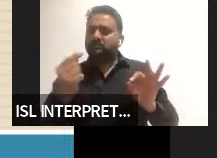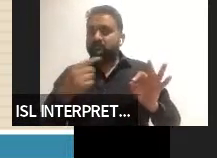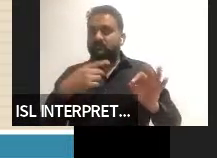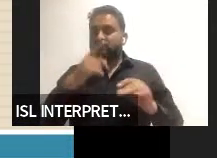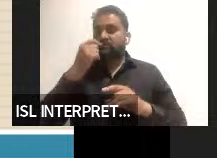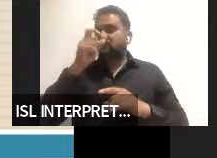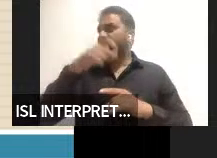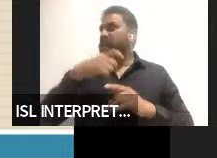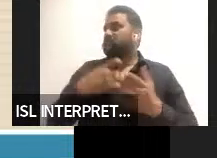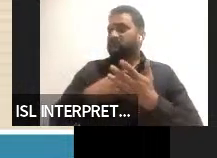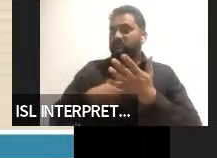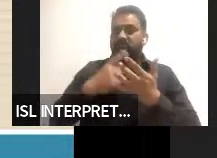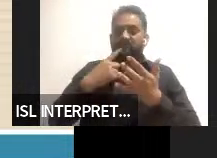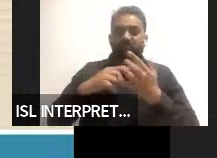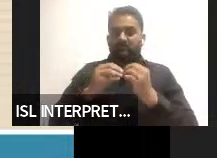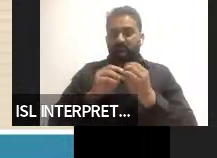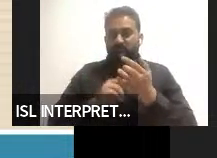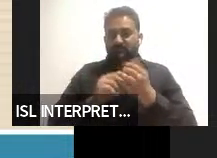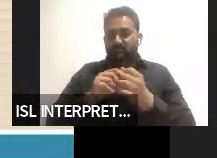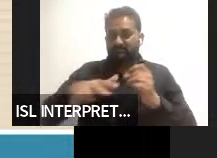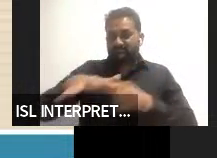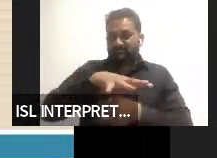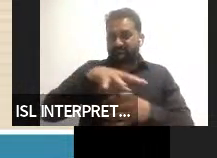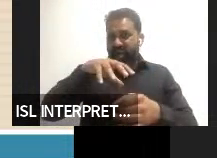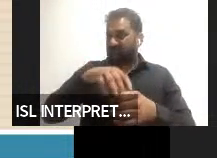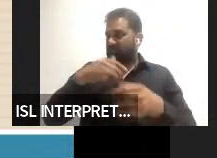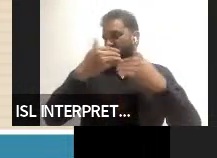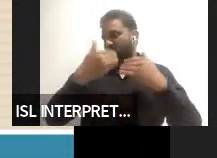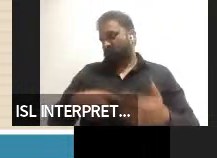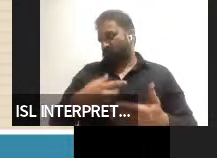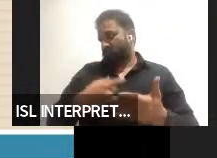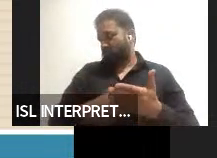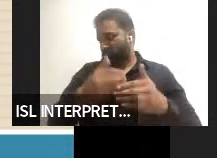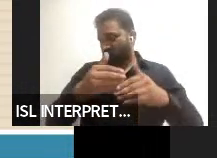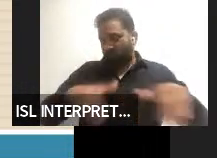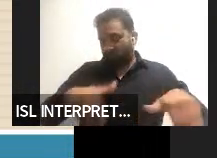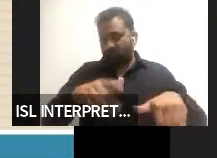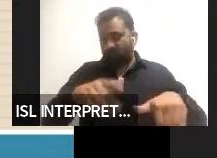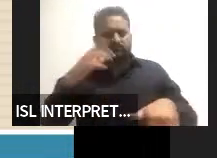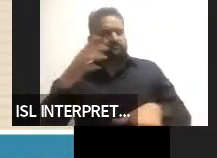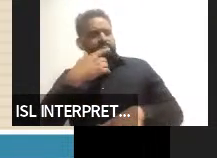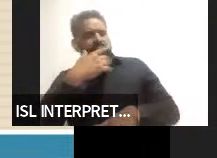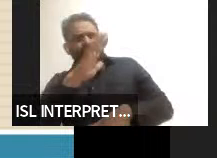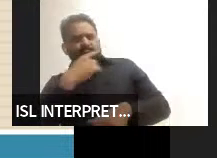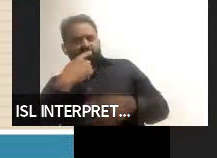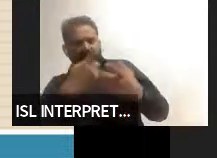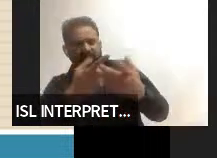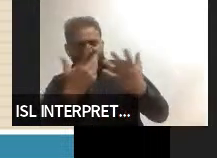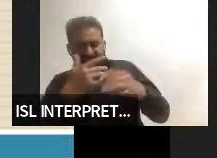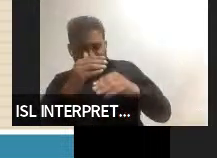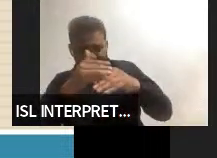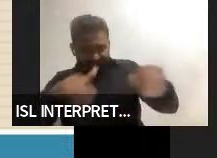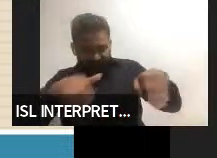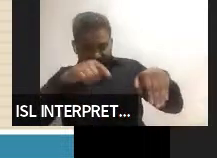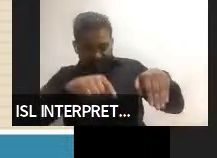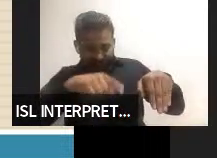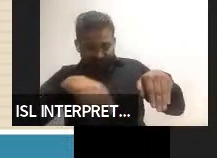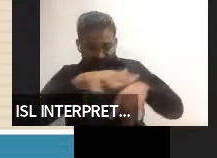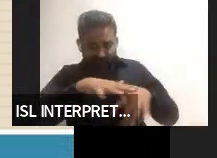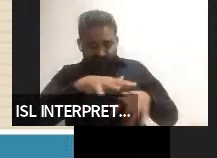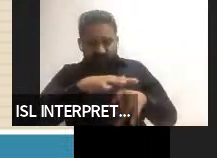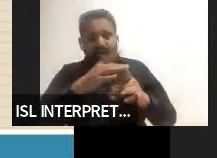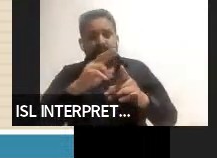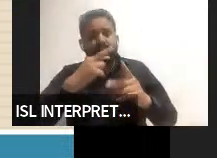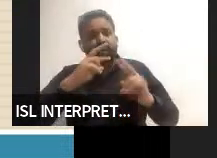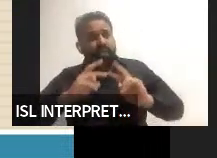has jurisdiction. Then as a respondent, you can say that the claimant has argued that tribunal has jurisdiction. In